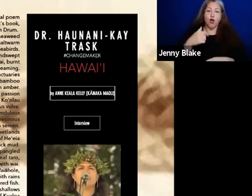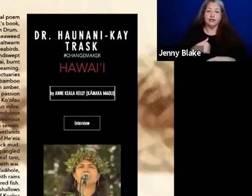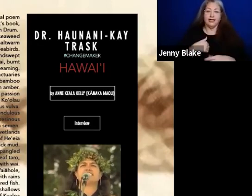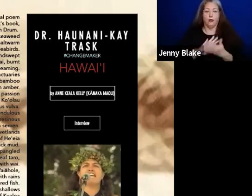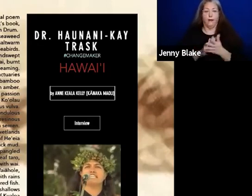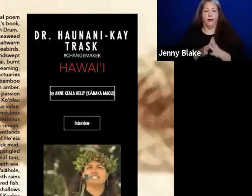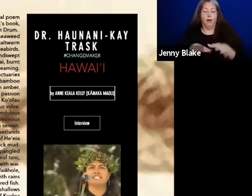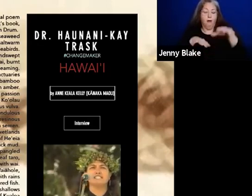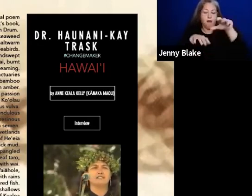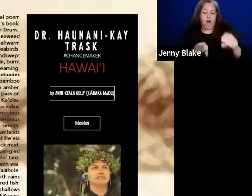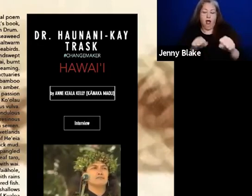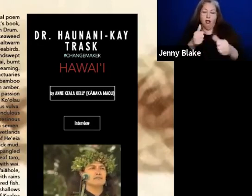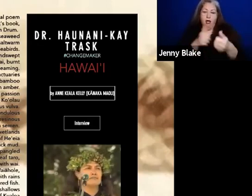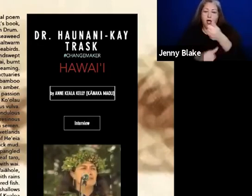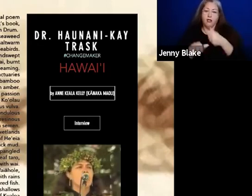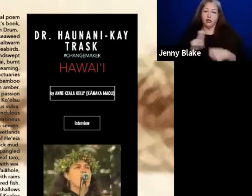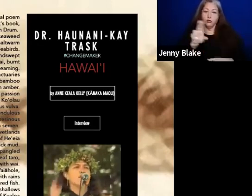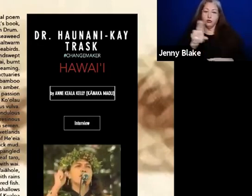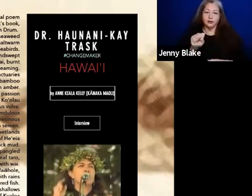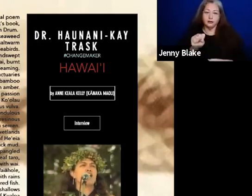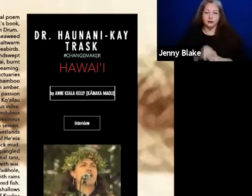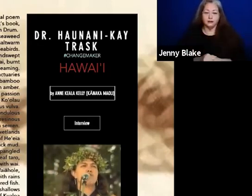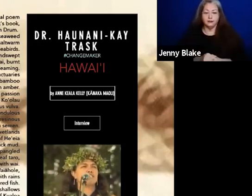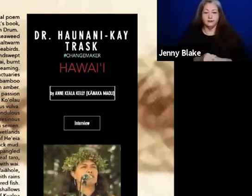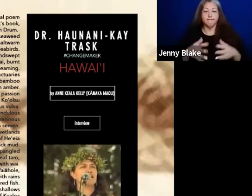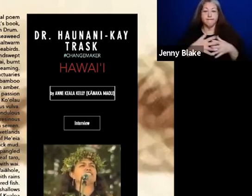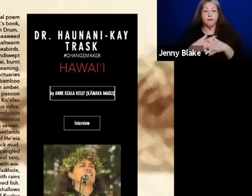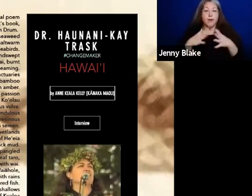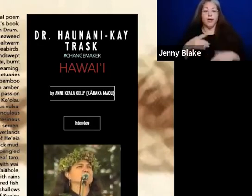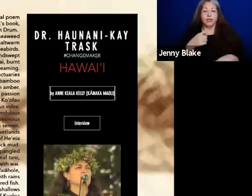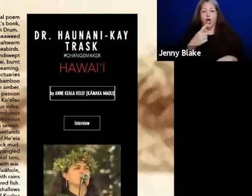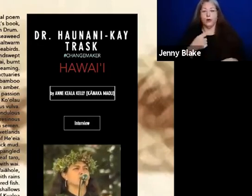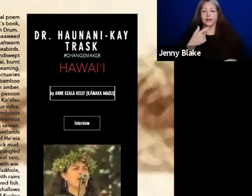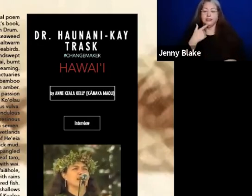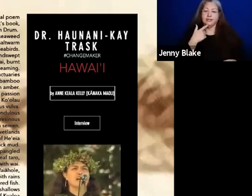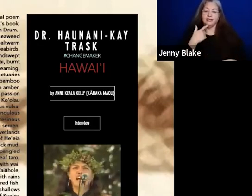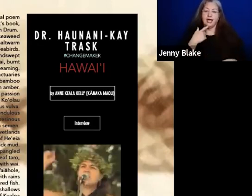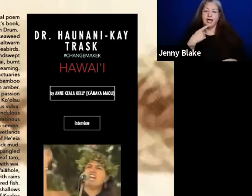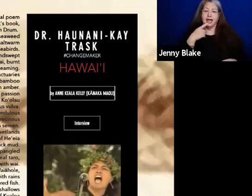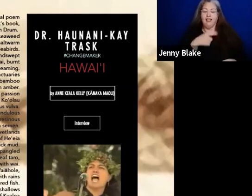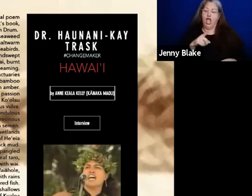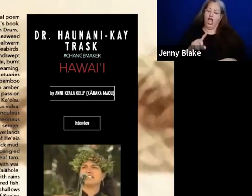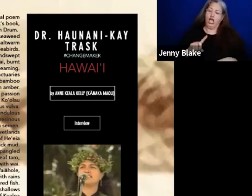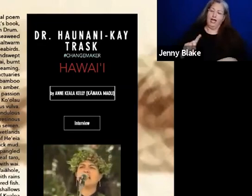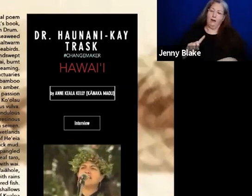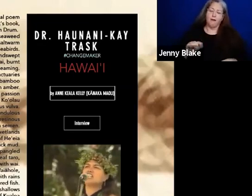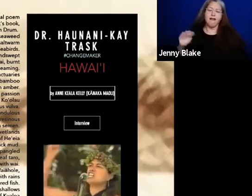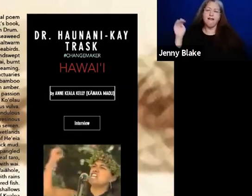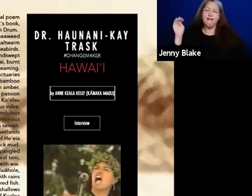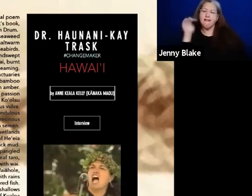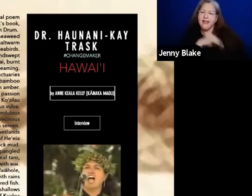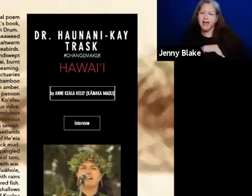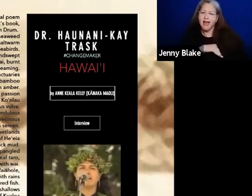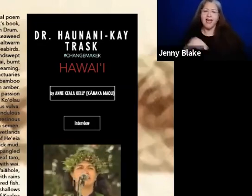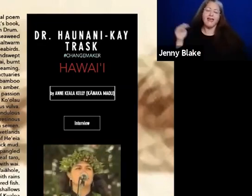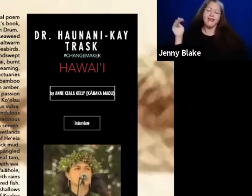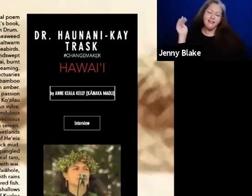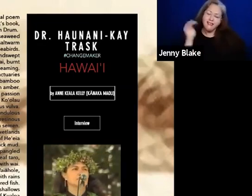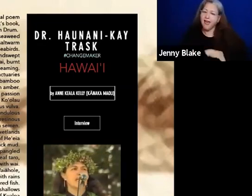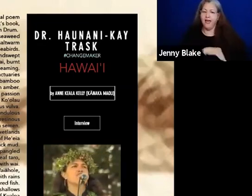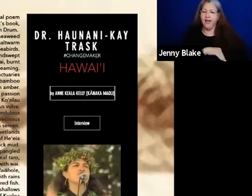colony of the United States. America always says they are democratic. Lies! That is a